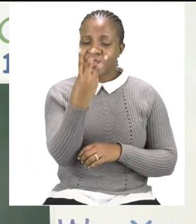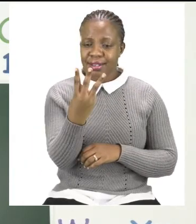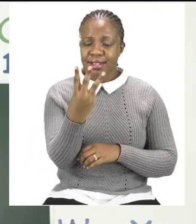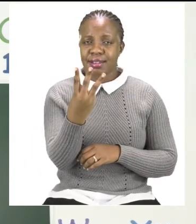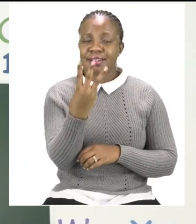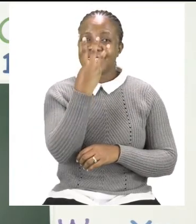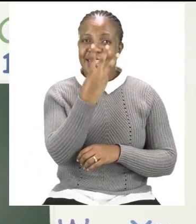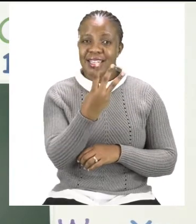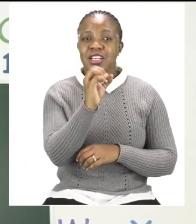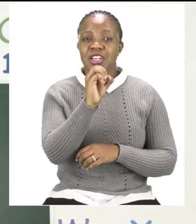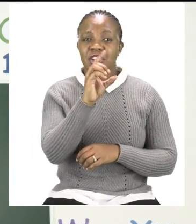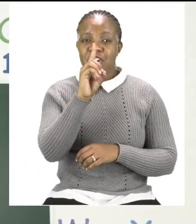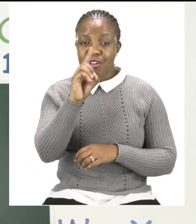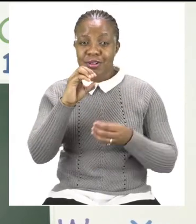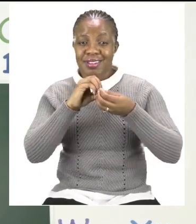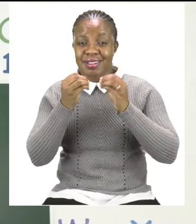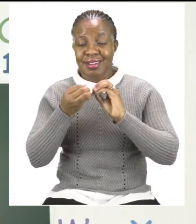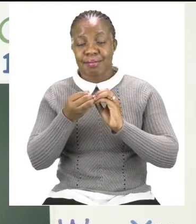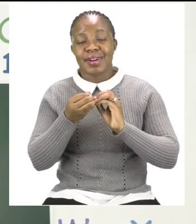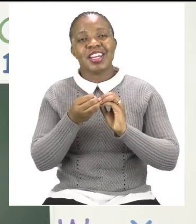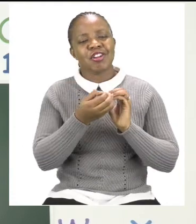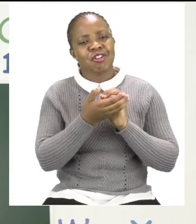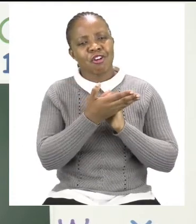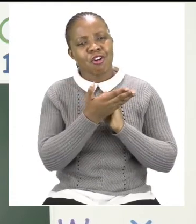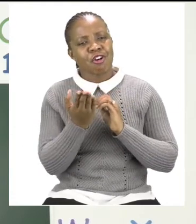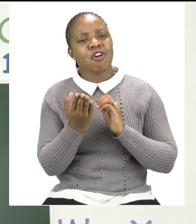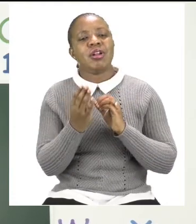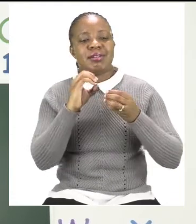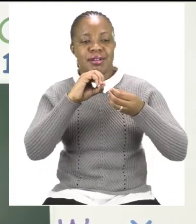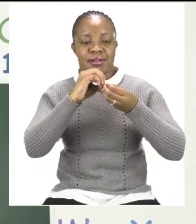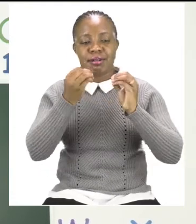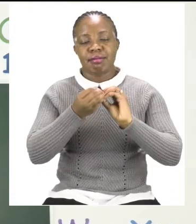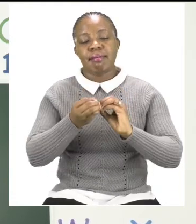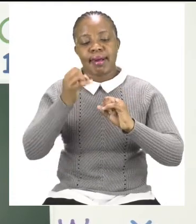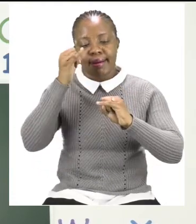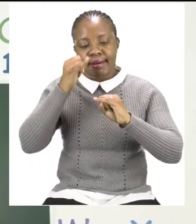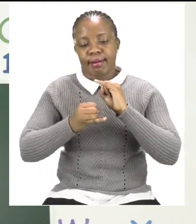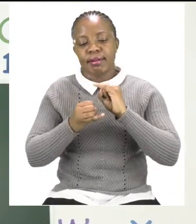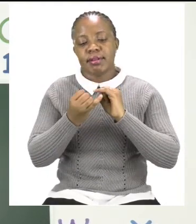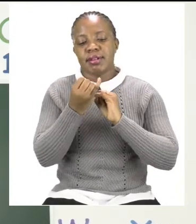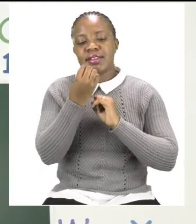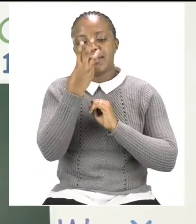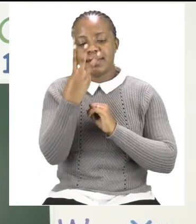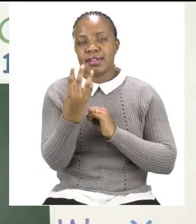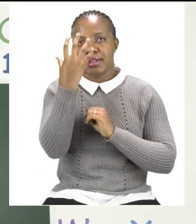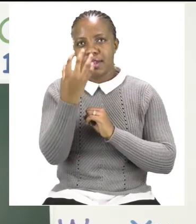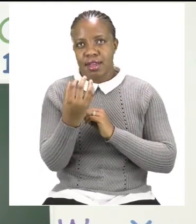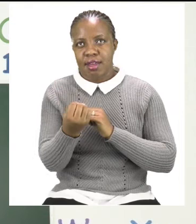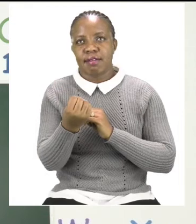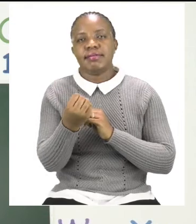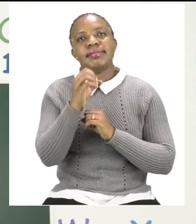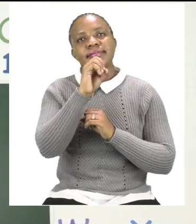with 3 is an odd number. For example, 13 is